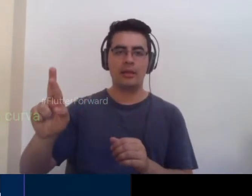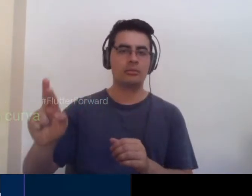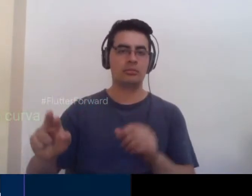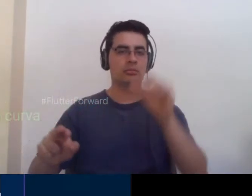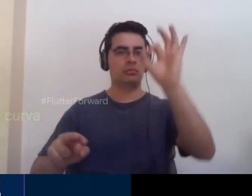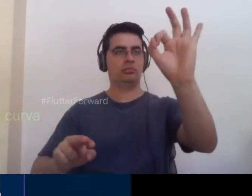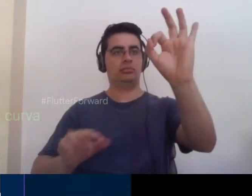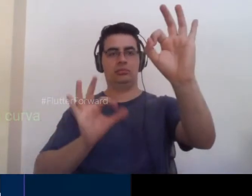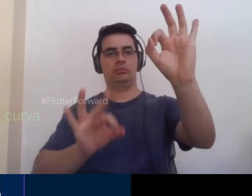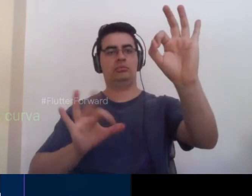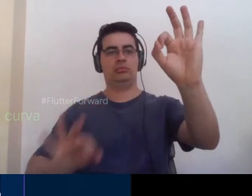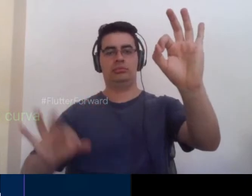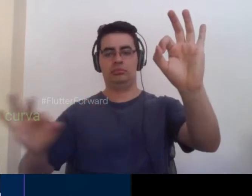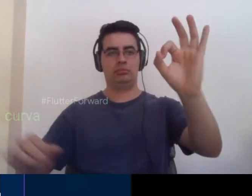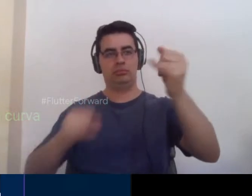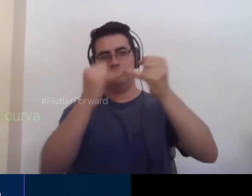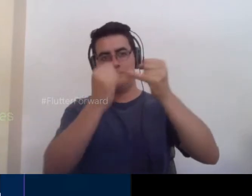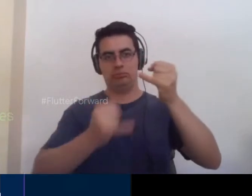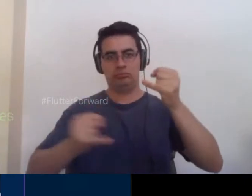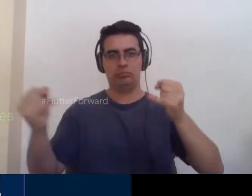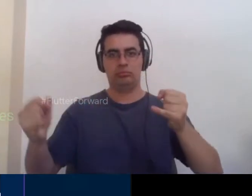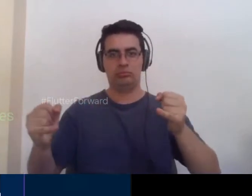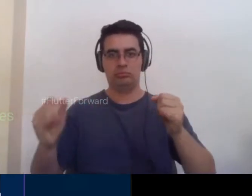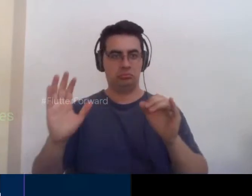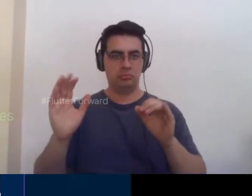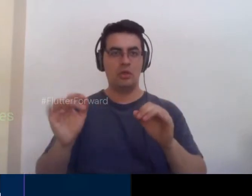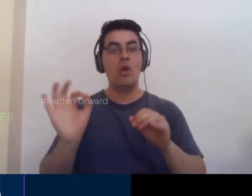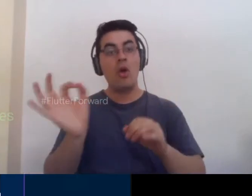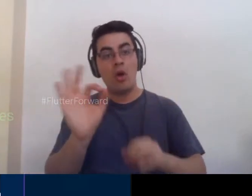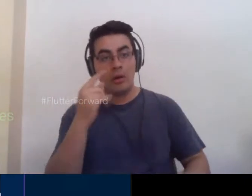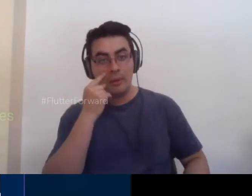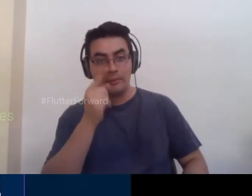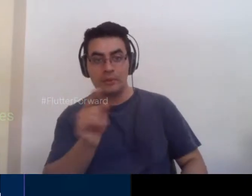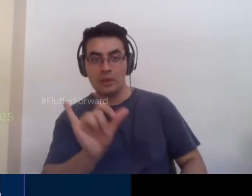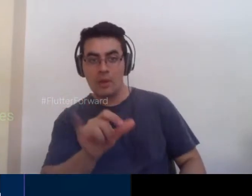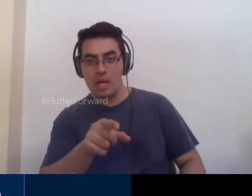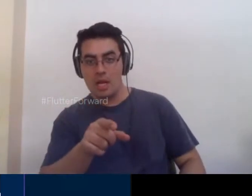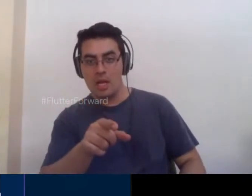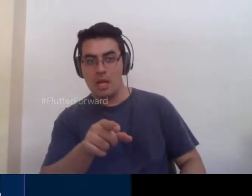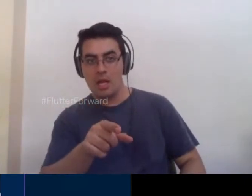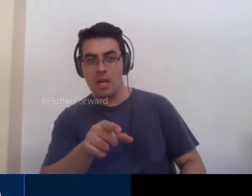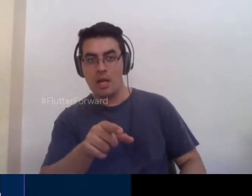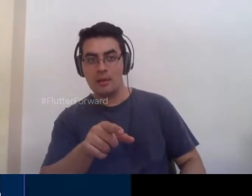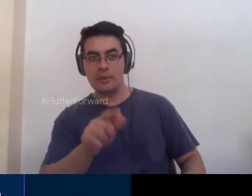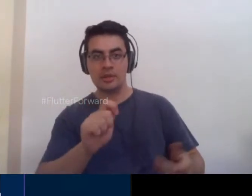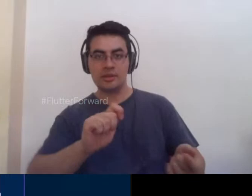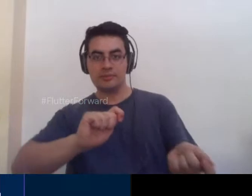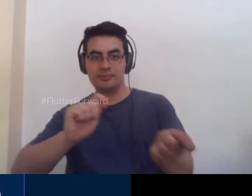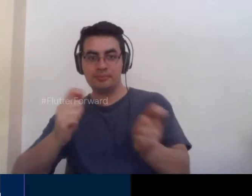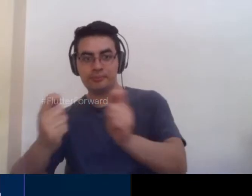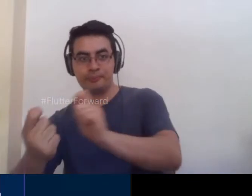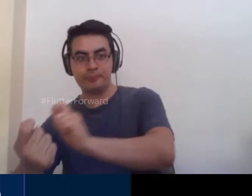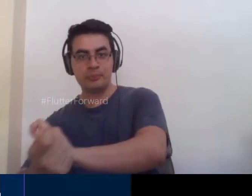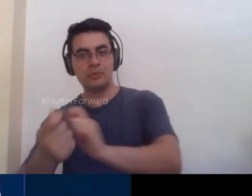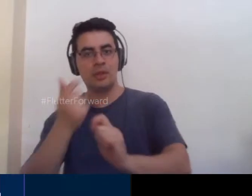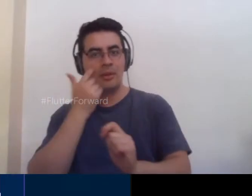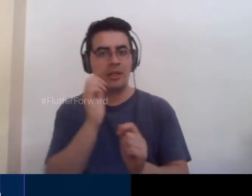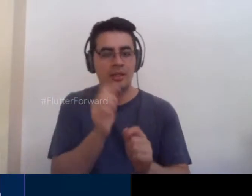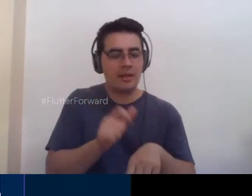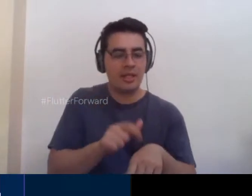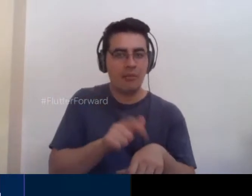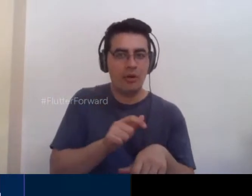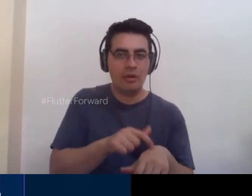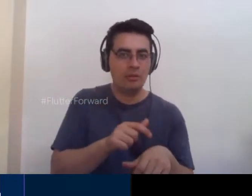But we can also manually set a curve like this with a bunch of great options like ease out for a subtle slowdown at the